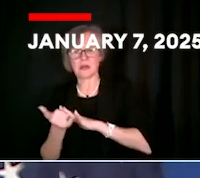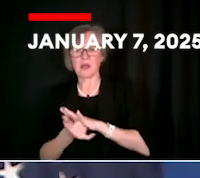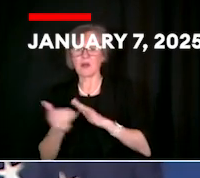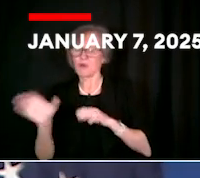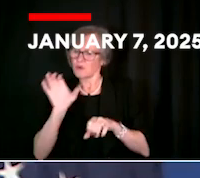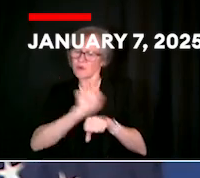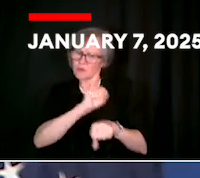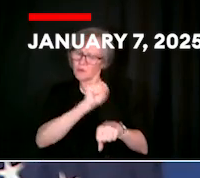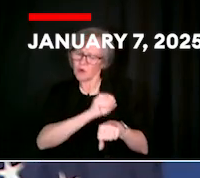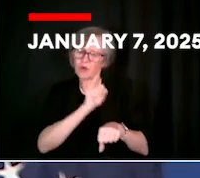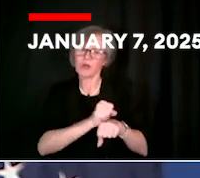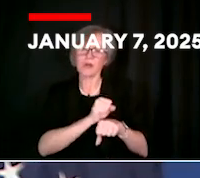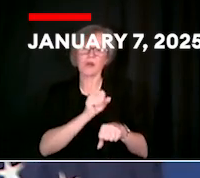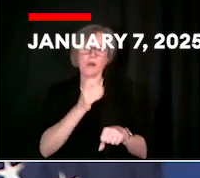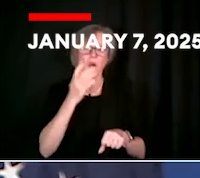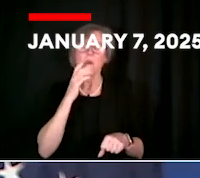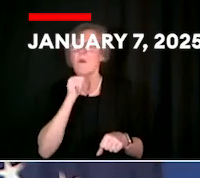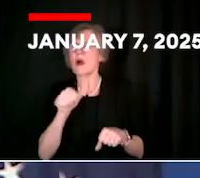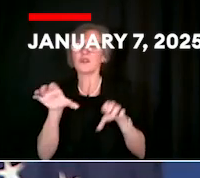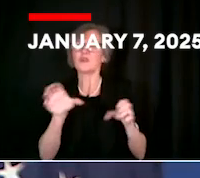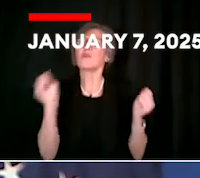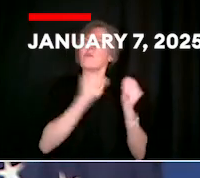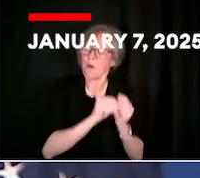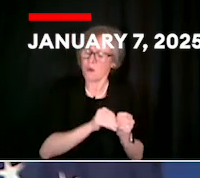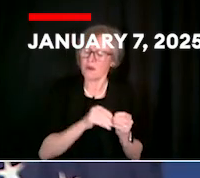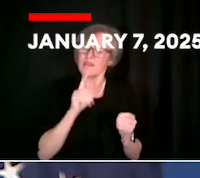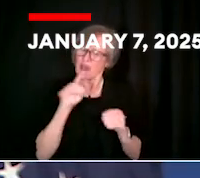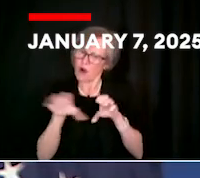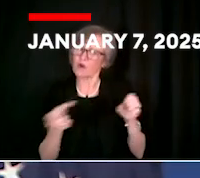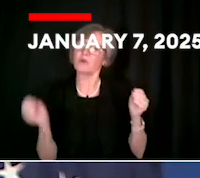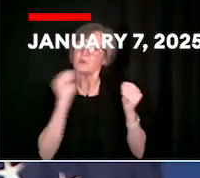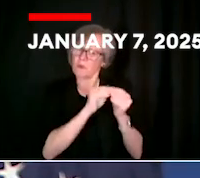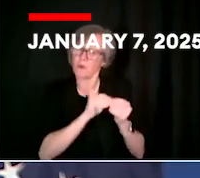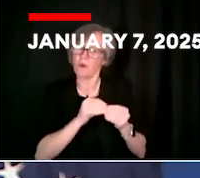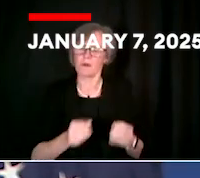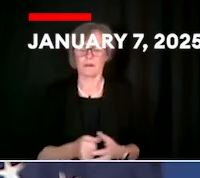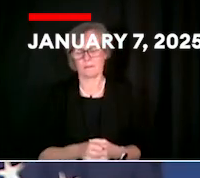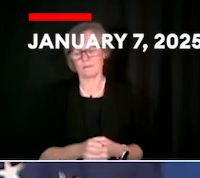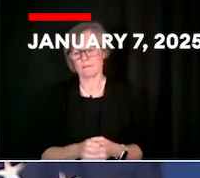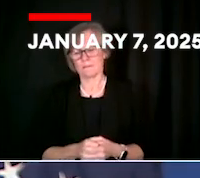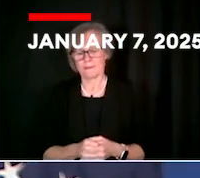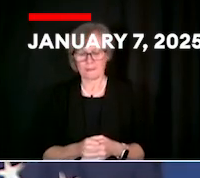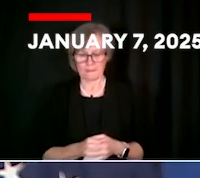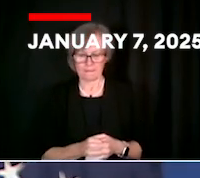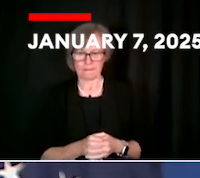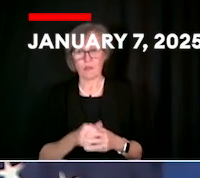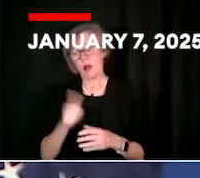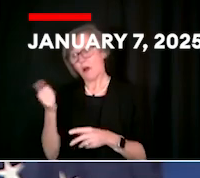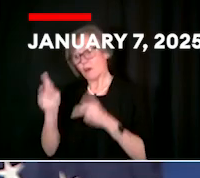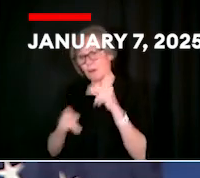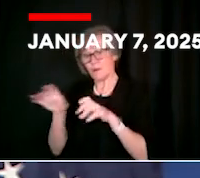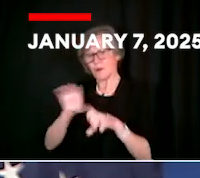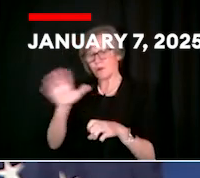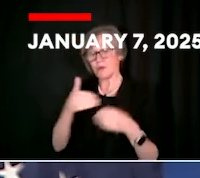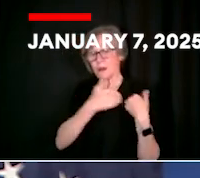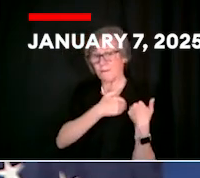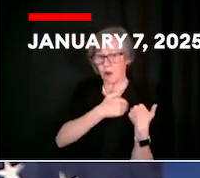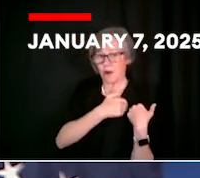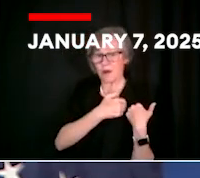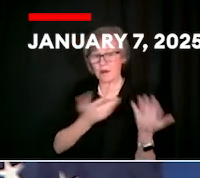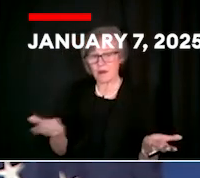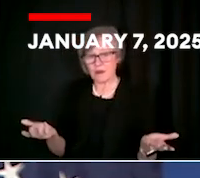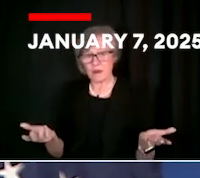that, why aren't you doing more? They are doing more. Try to get the other people to do their part. that's you